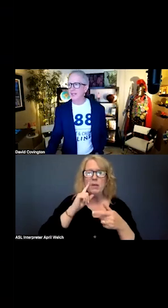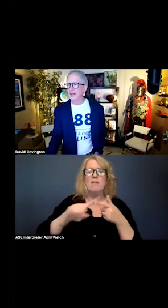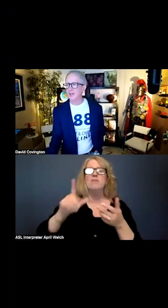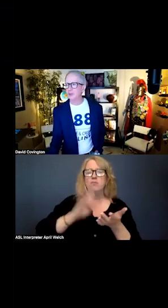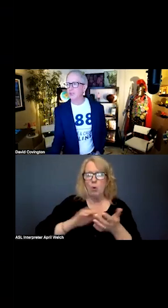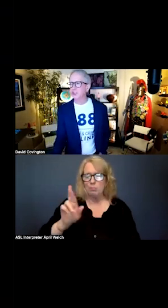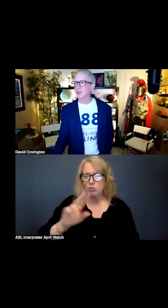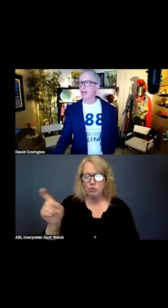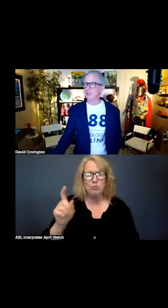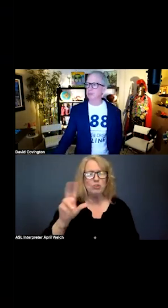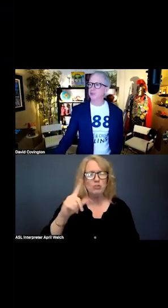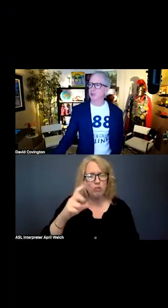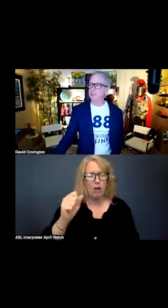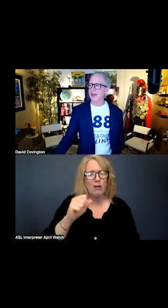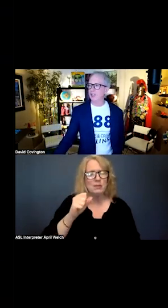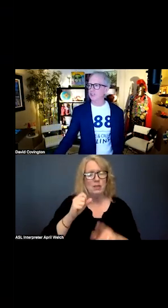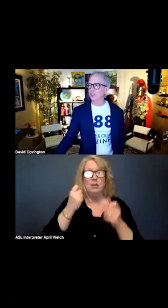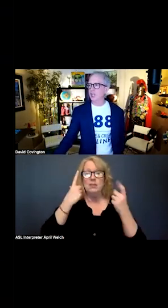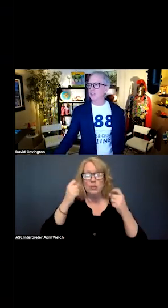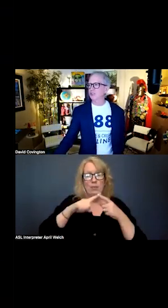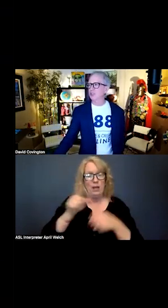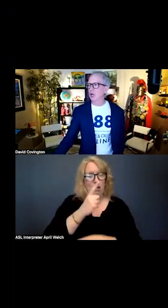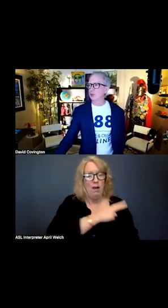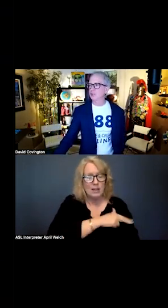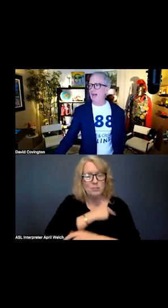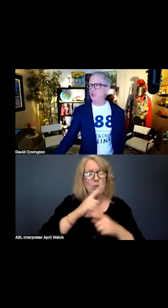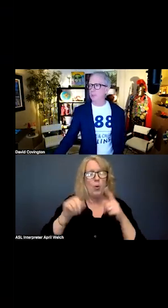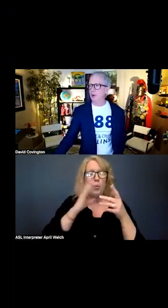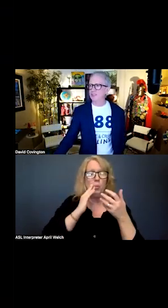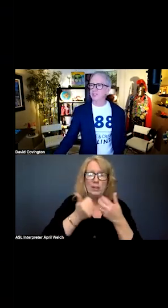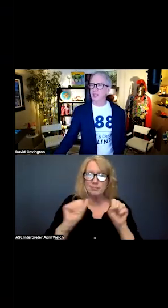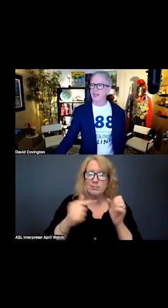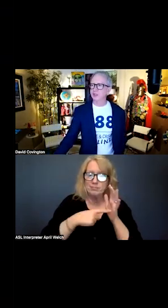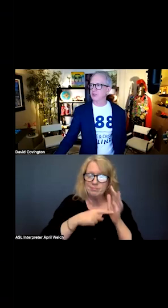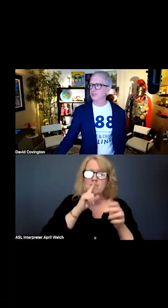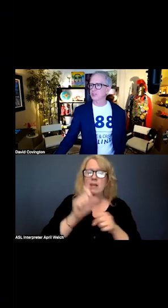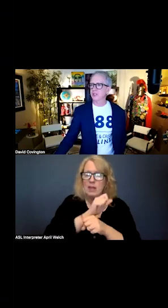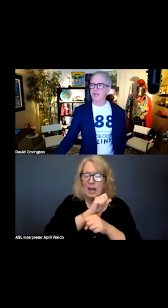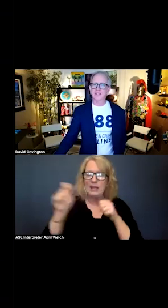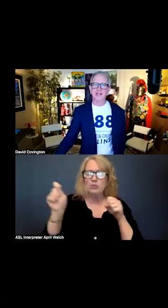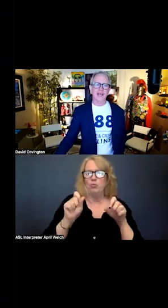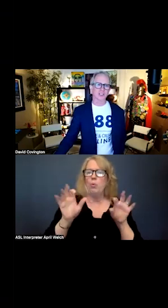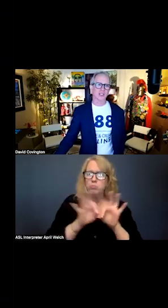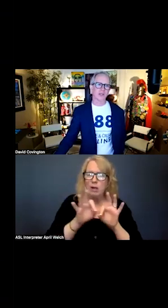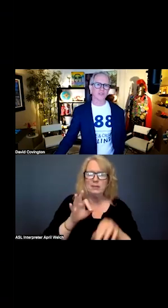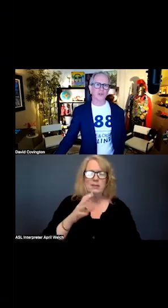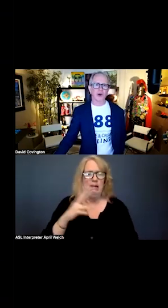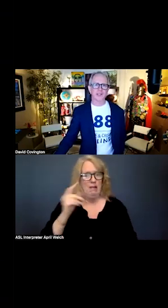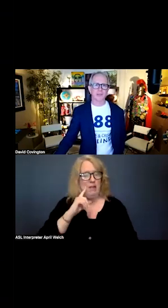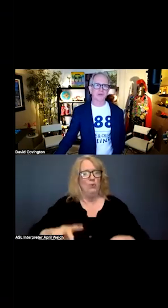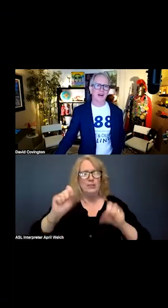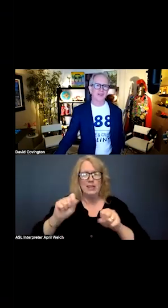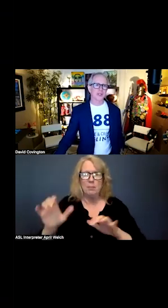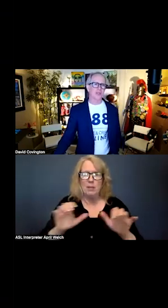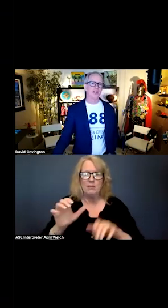prices. This will ensure that hospitals and payers disclose actual prices, not estimates, and take action. For those of you who aren't in